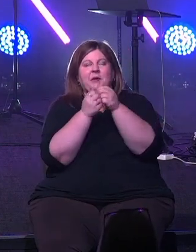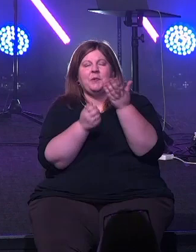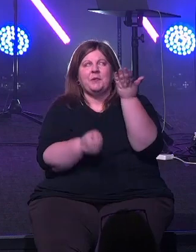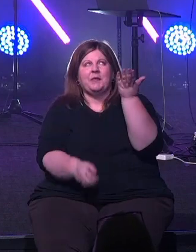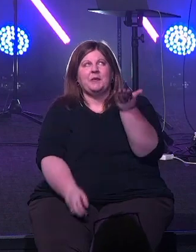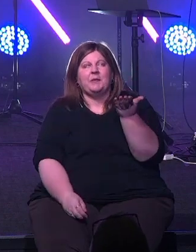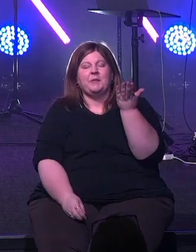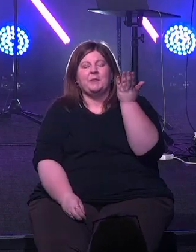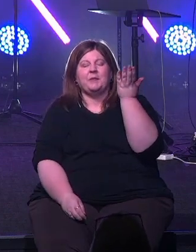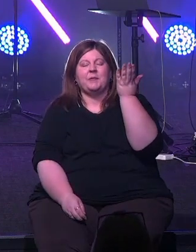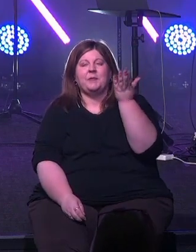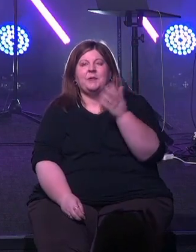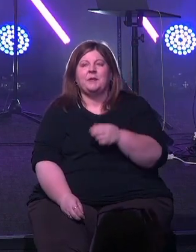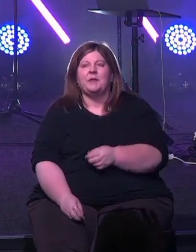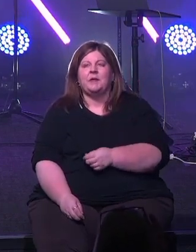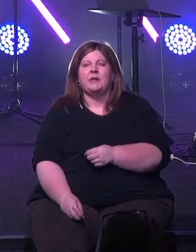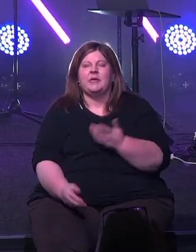here.